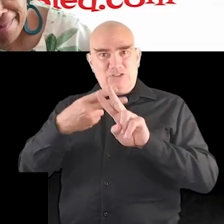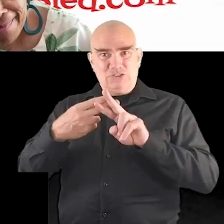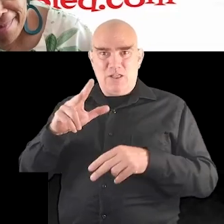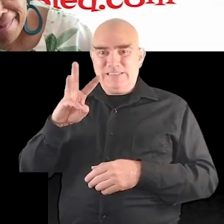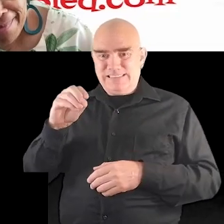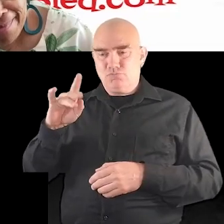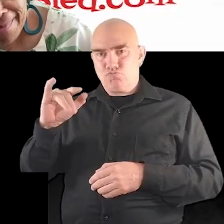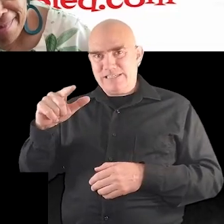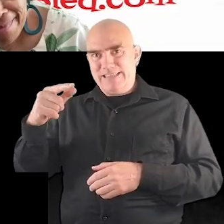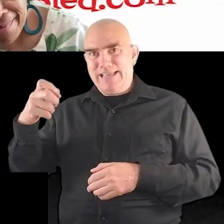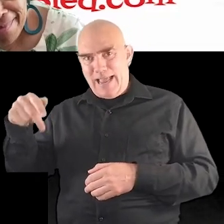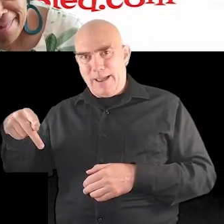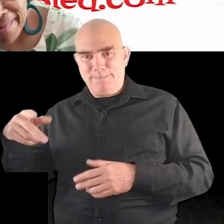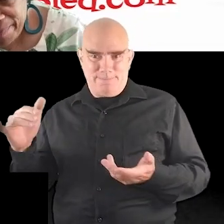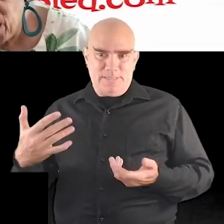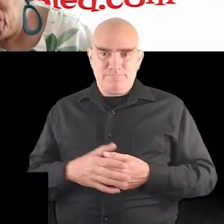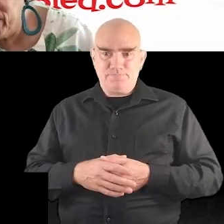hashtag 360 bridging the gap.